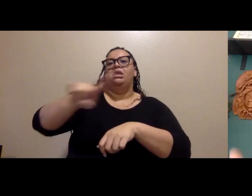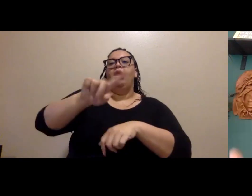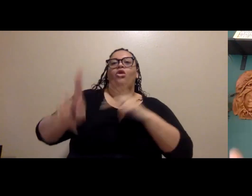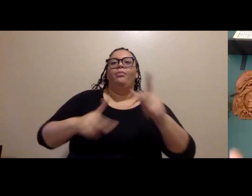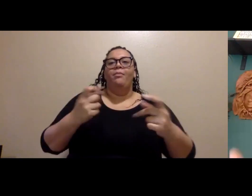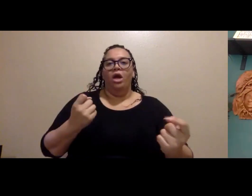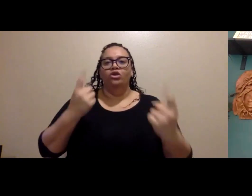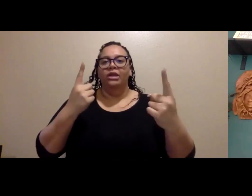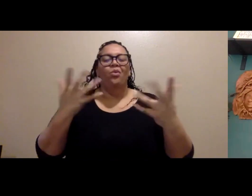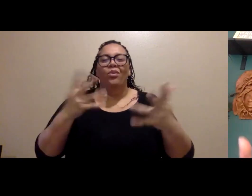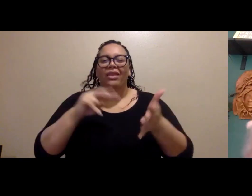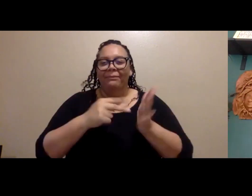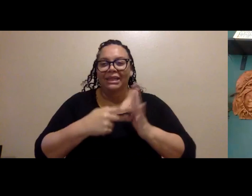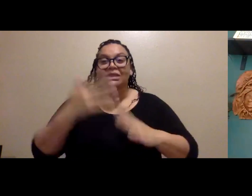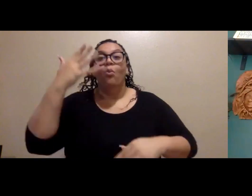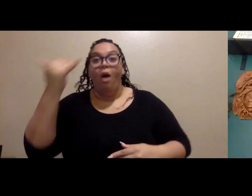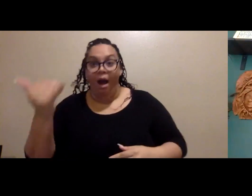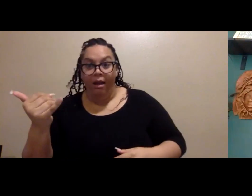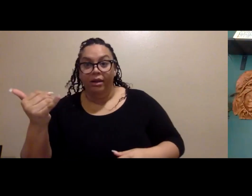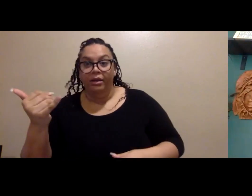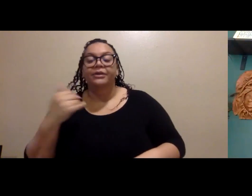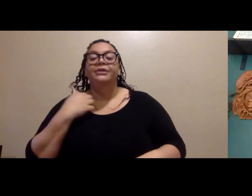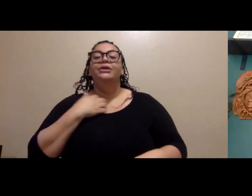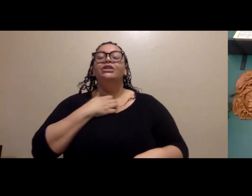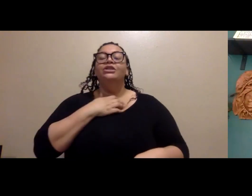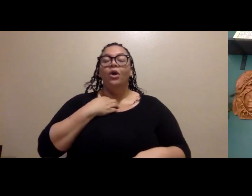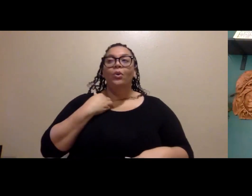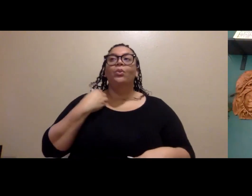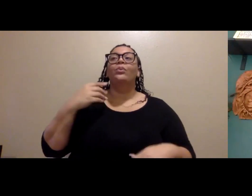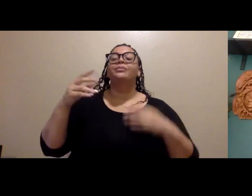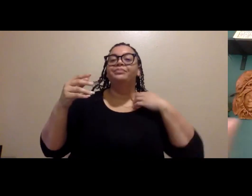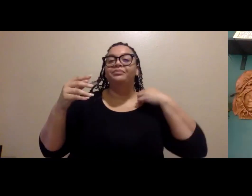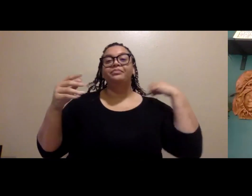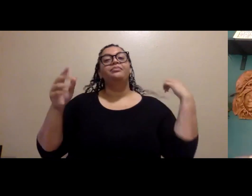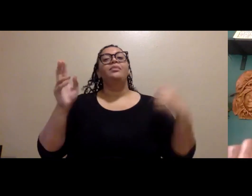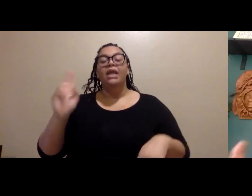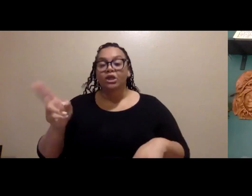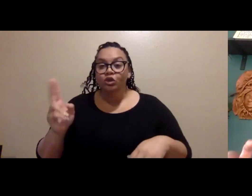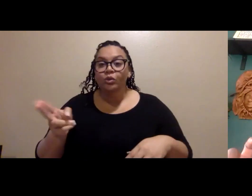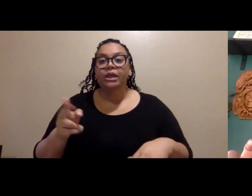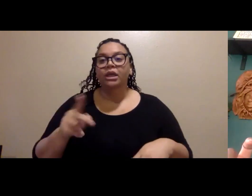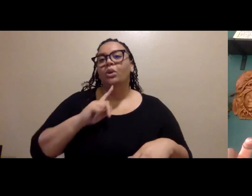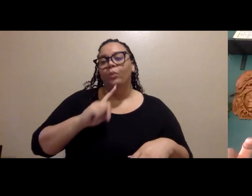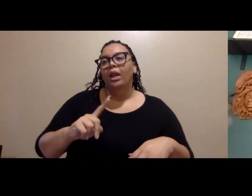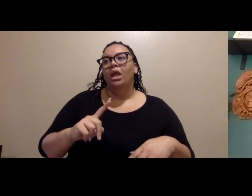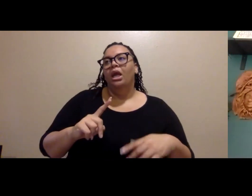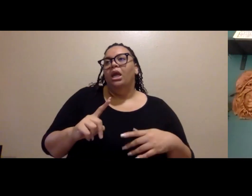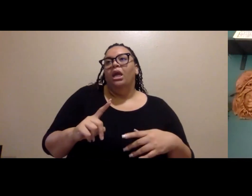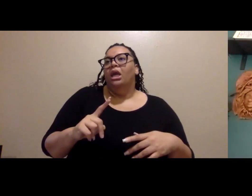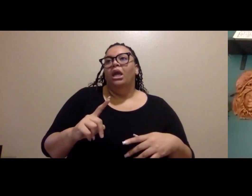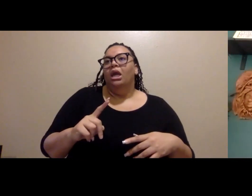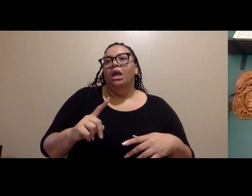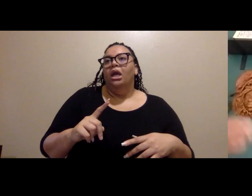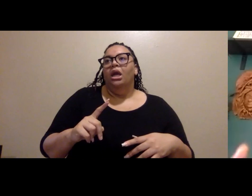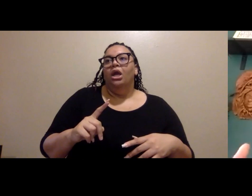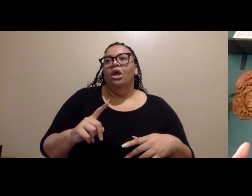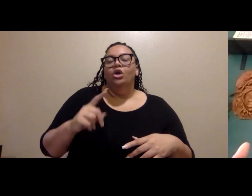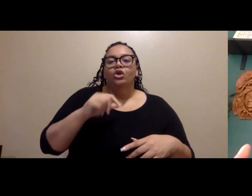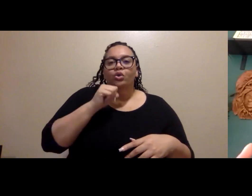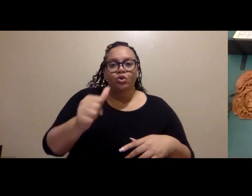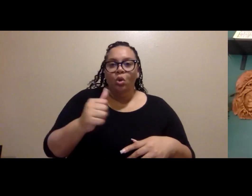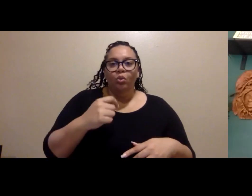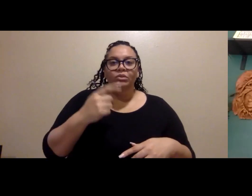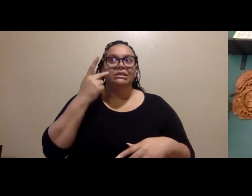mostly represented, and the historical trauma to why we don't see a higher rate of people of color